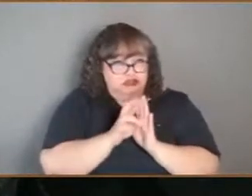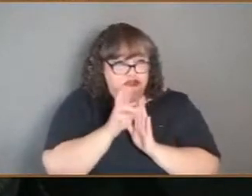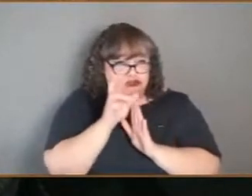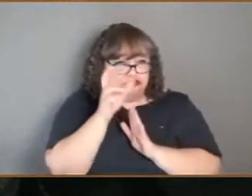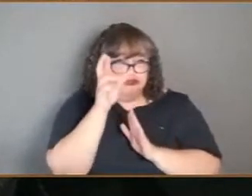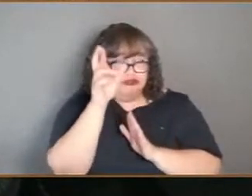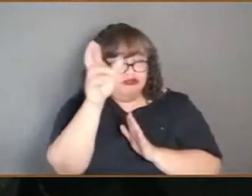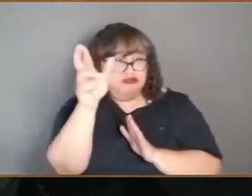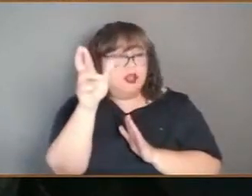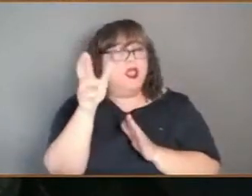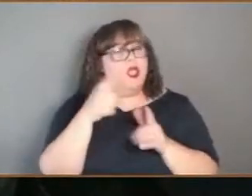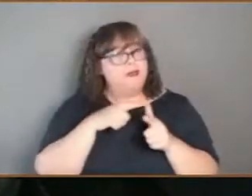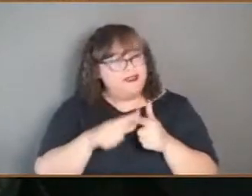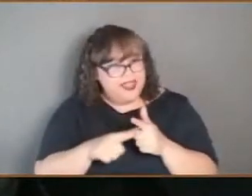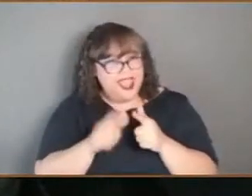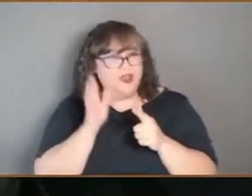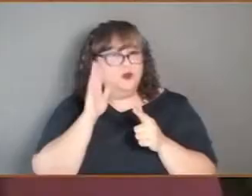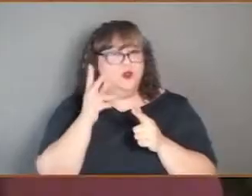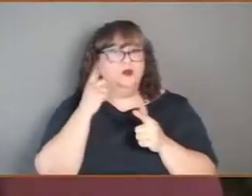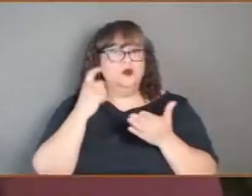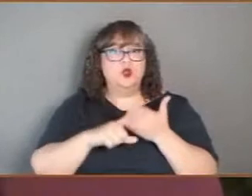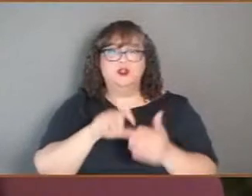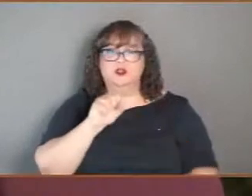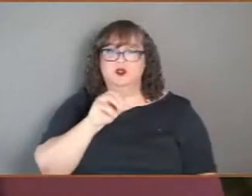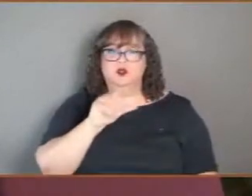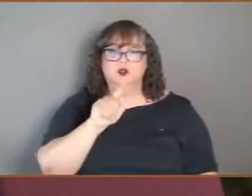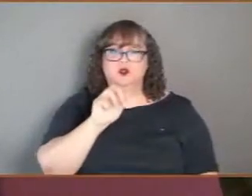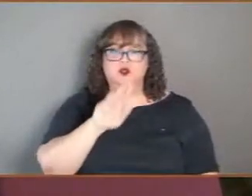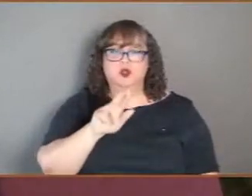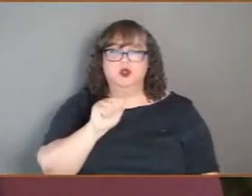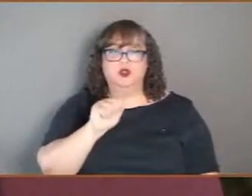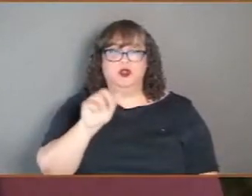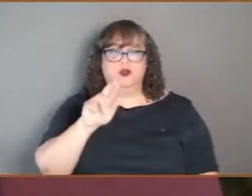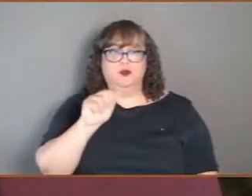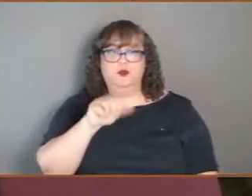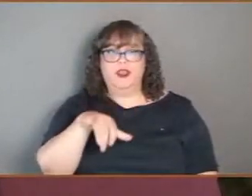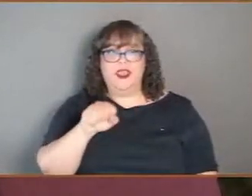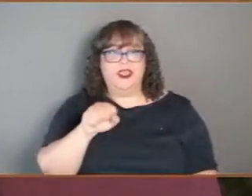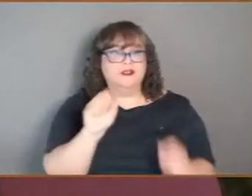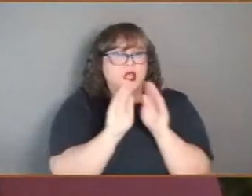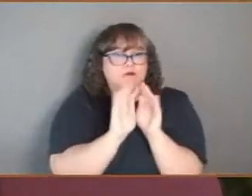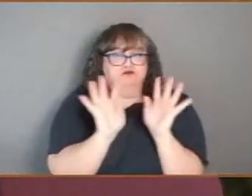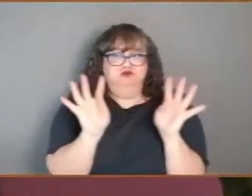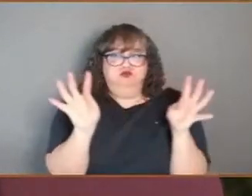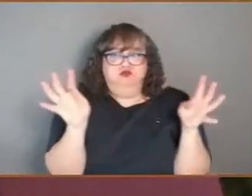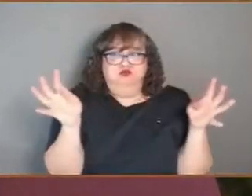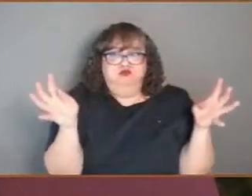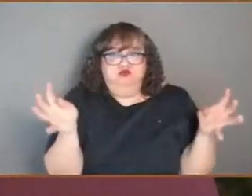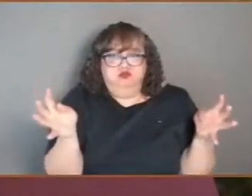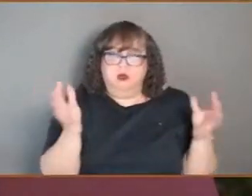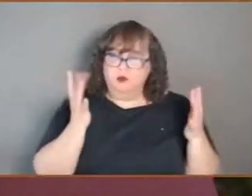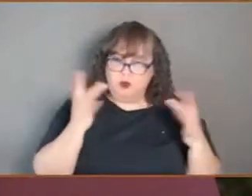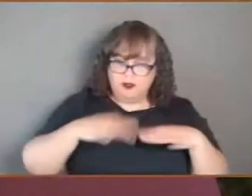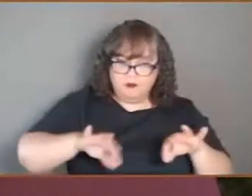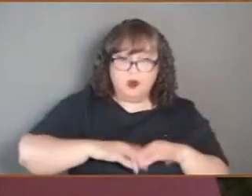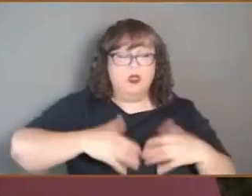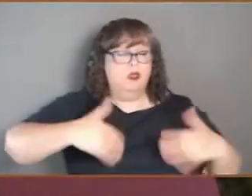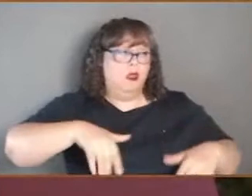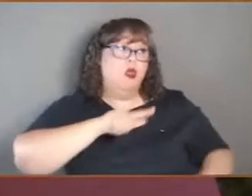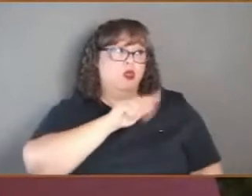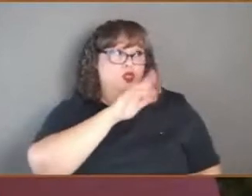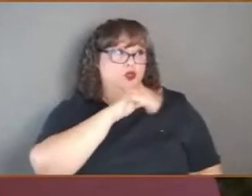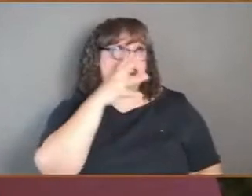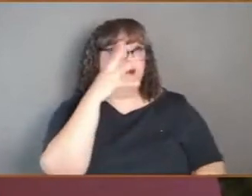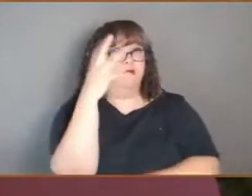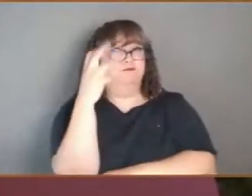big? Well, we were talking a little bit earlier about breaking records. So Lucy's going to be the record breaker to the Juno spacecraft